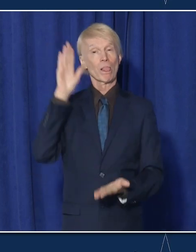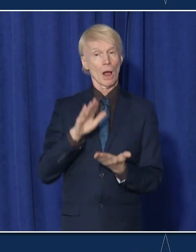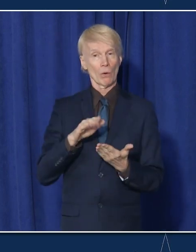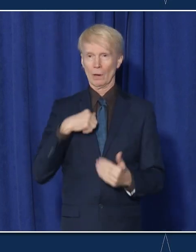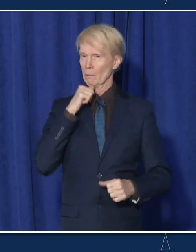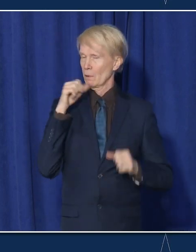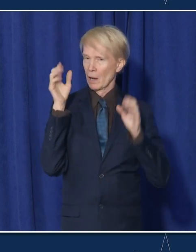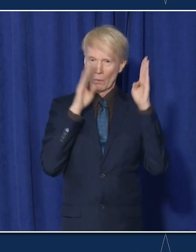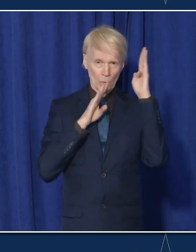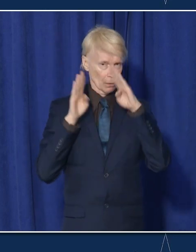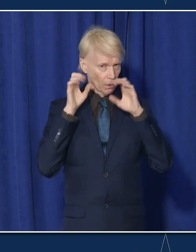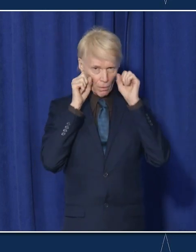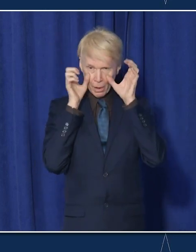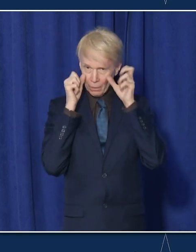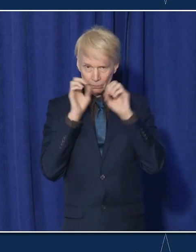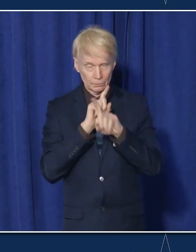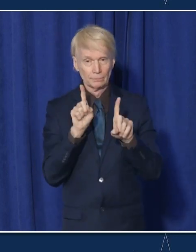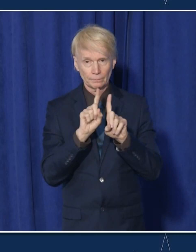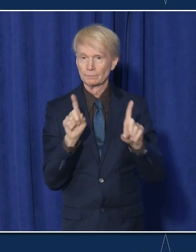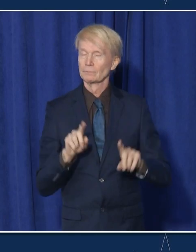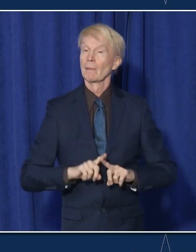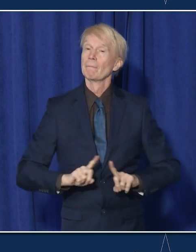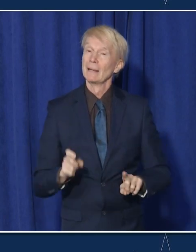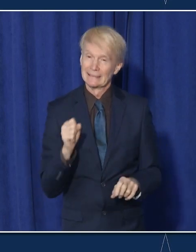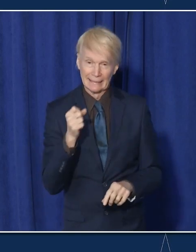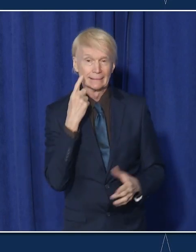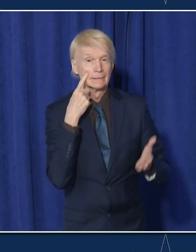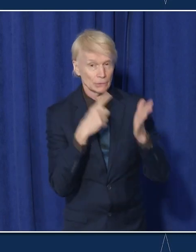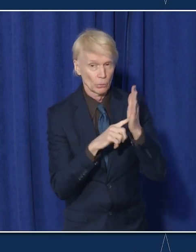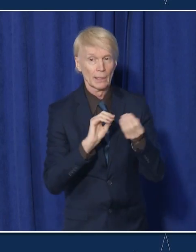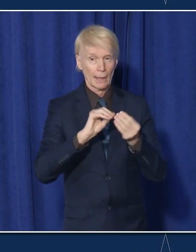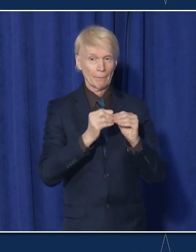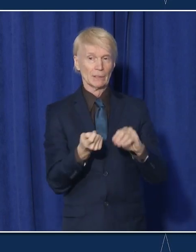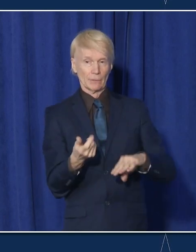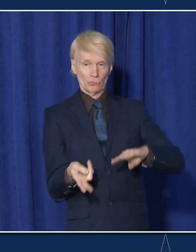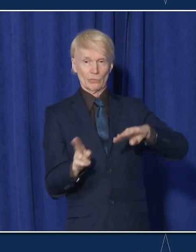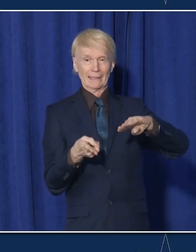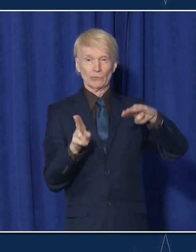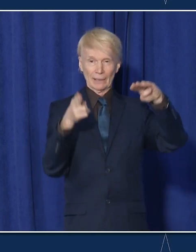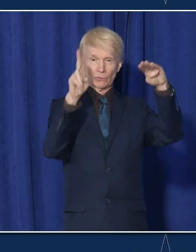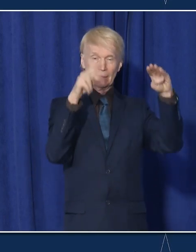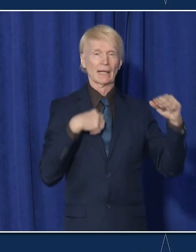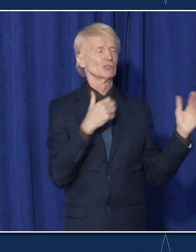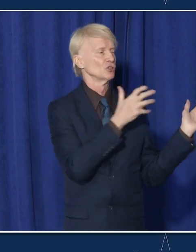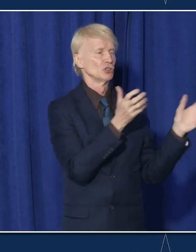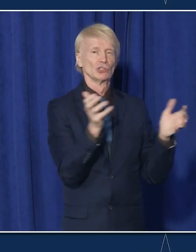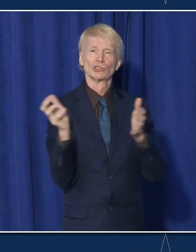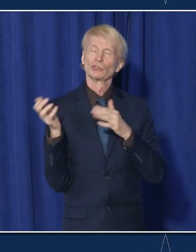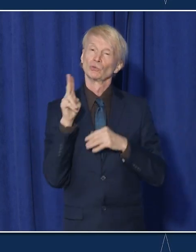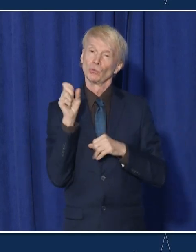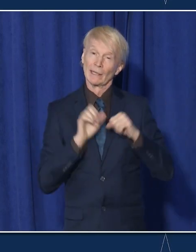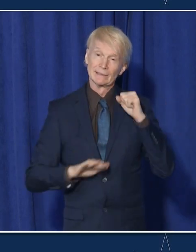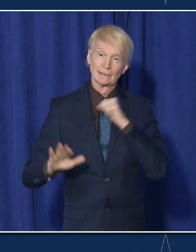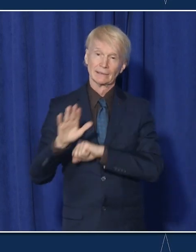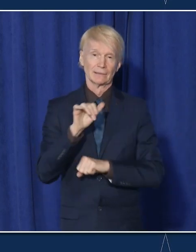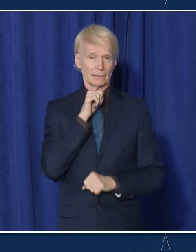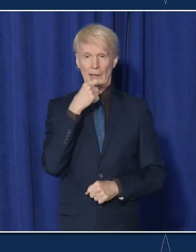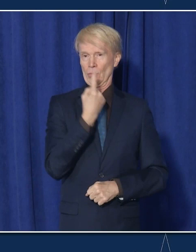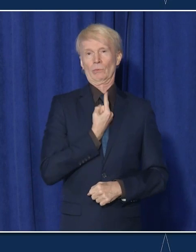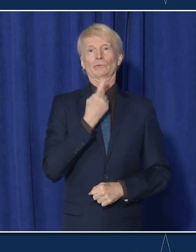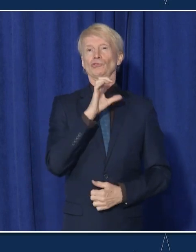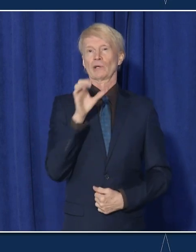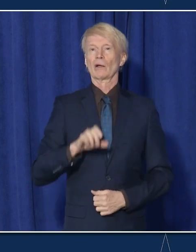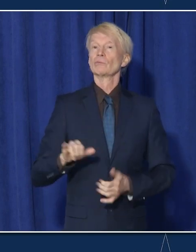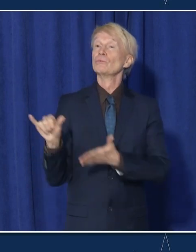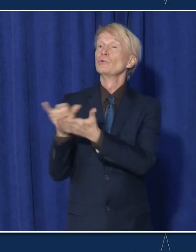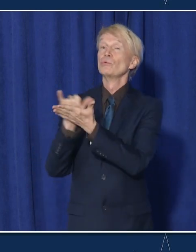alarmed, although our cases are rising. I've been talking to folks across the country, and we are not alone in this. New